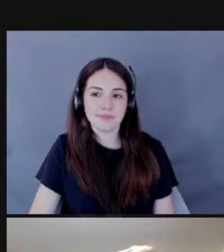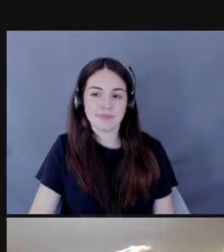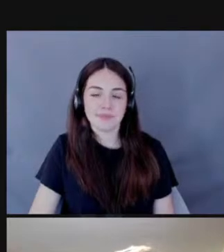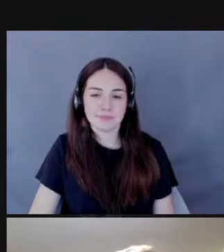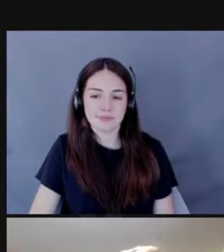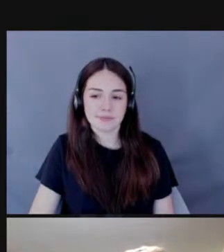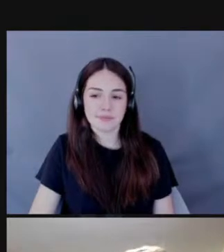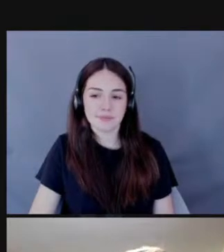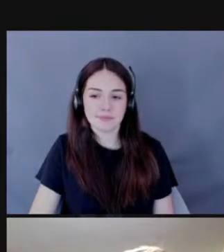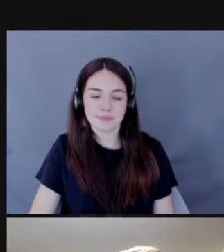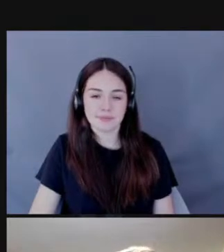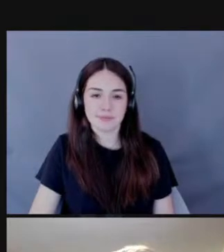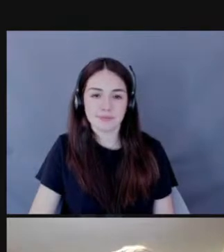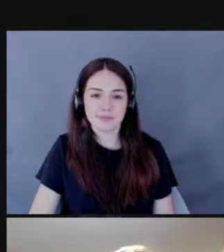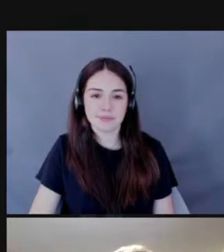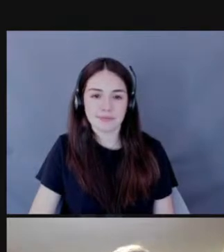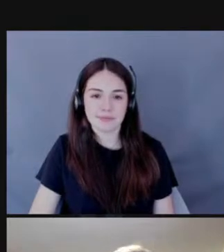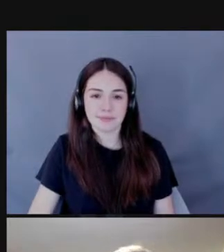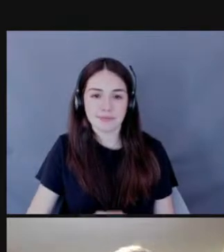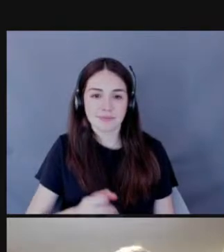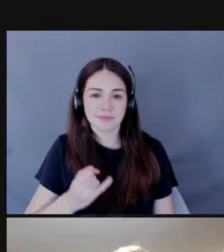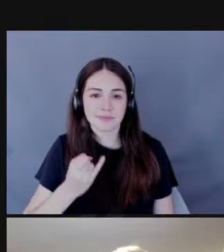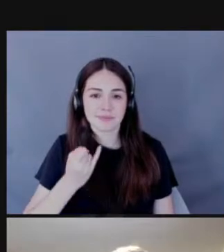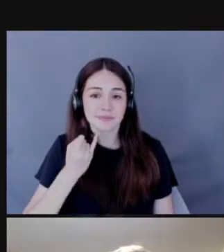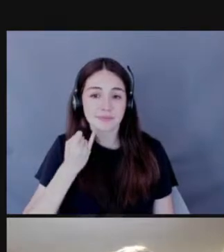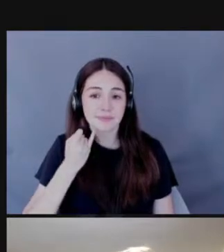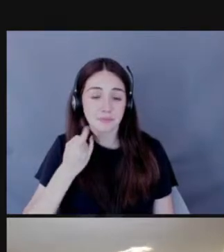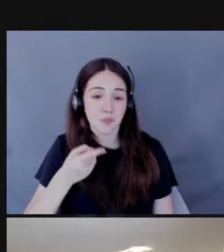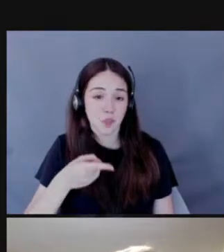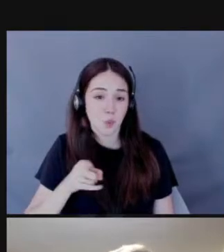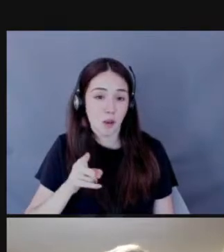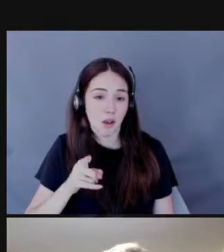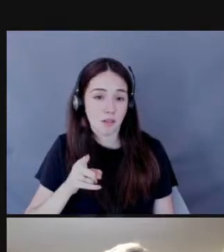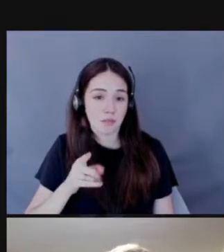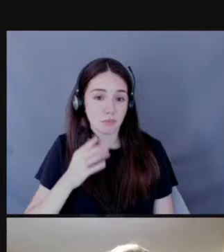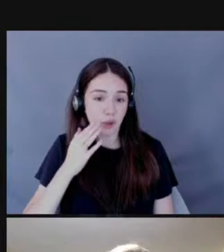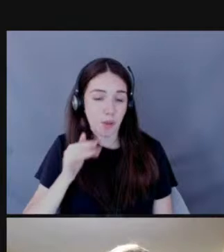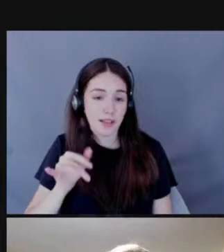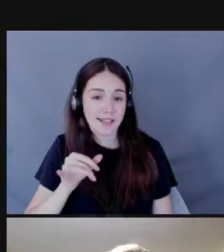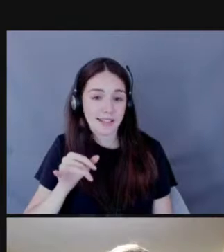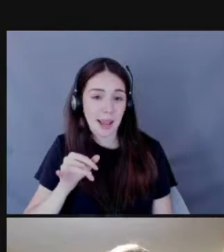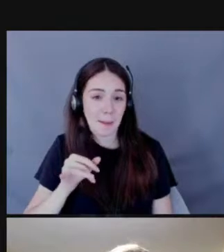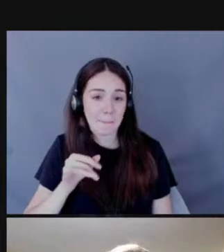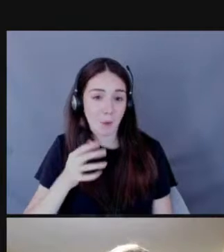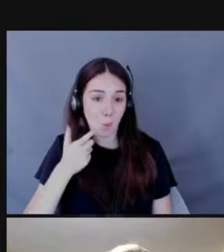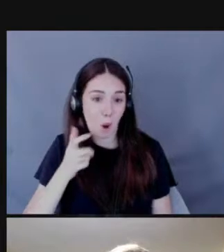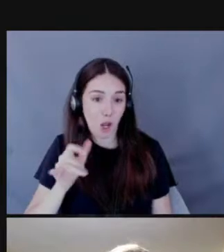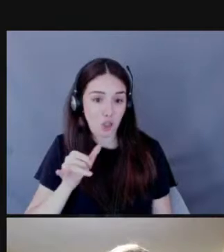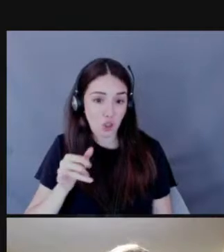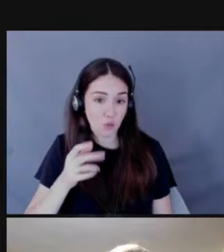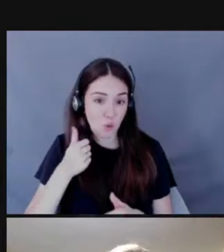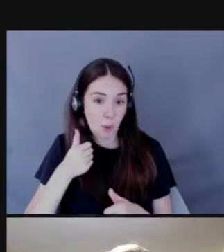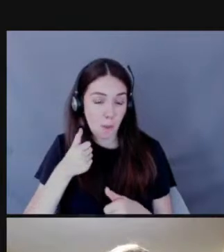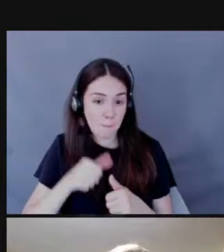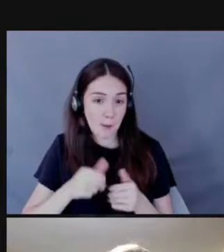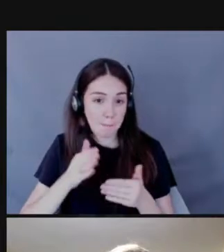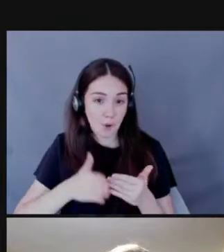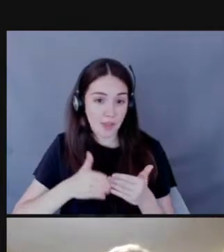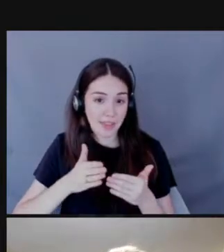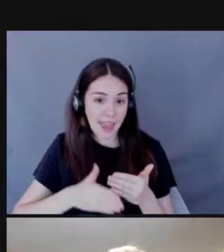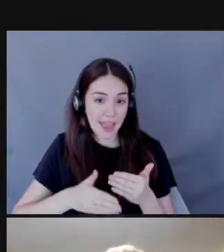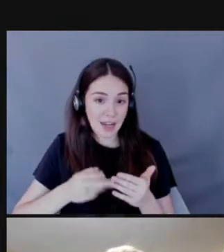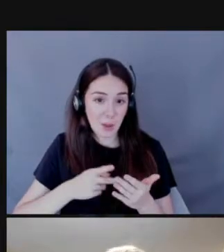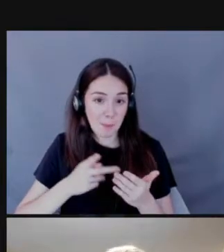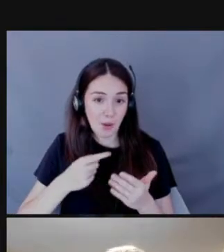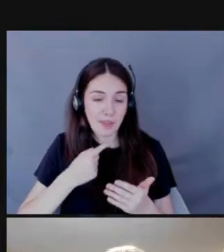If you're of a certain age, you can still remember what Captain Chesapeake told you at the end of every program, which was, be somebody important,